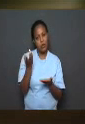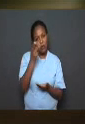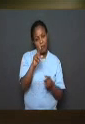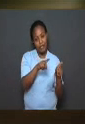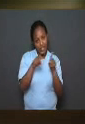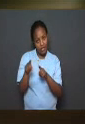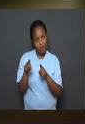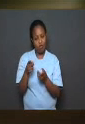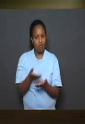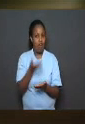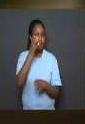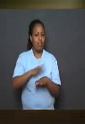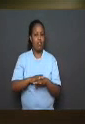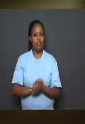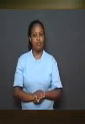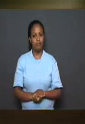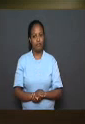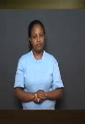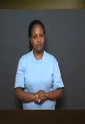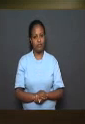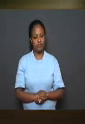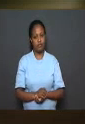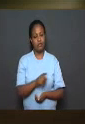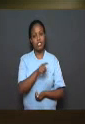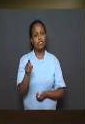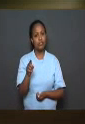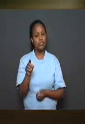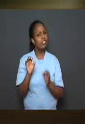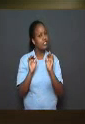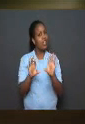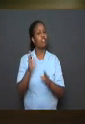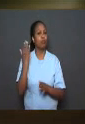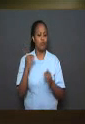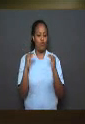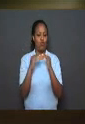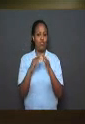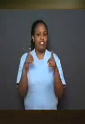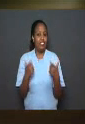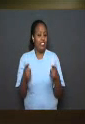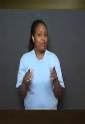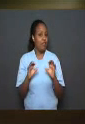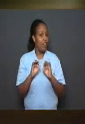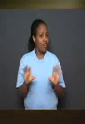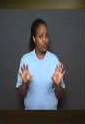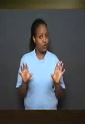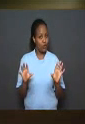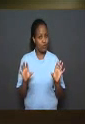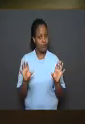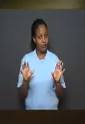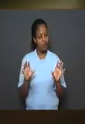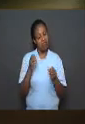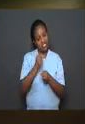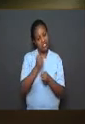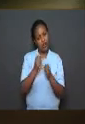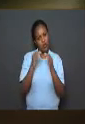to resources. They did not have equal opportunities related to